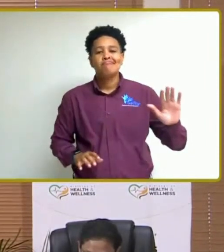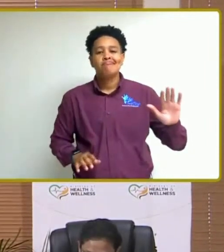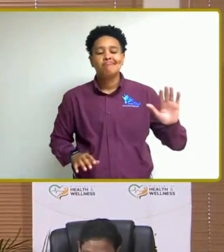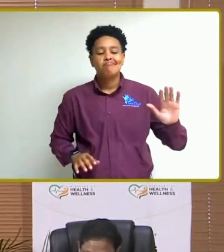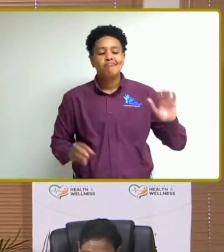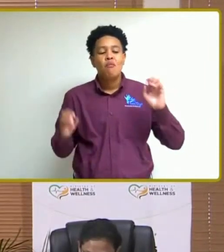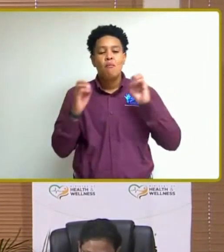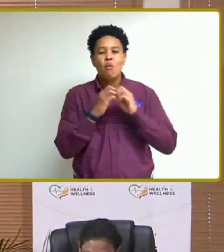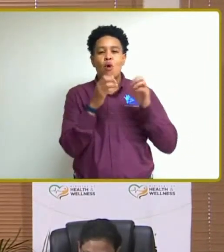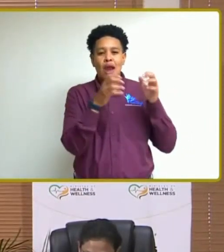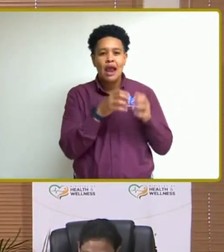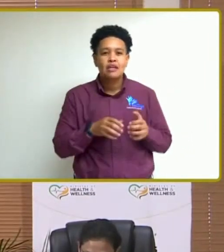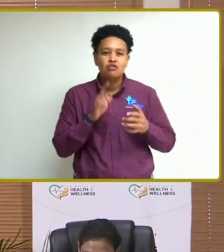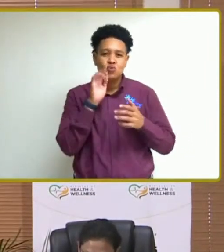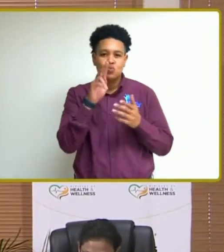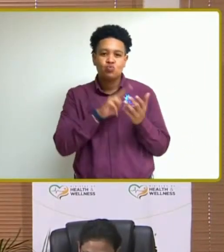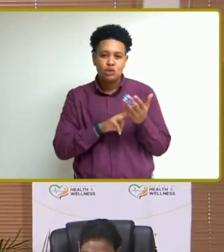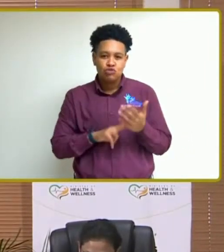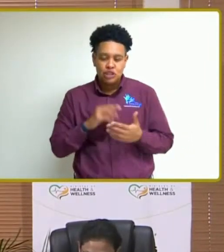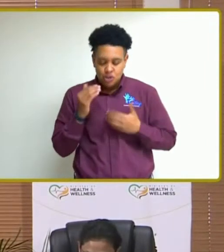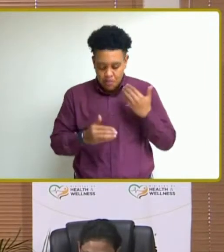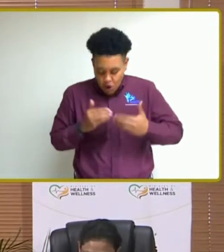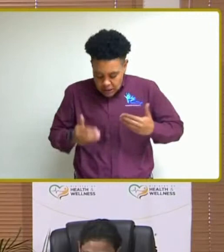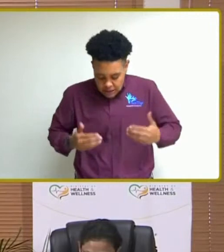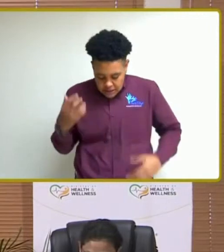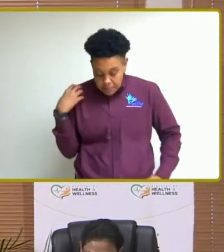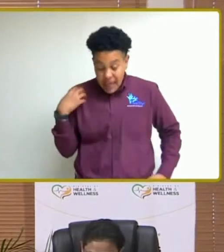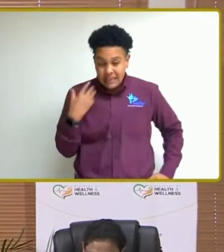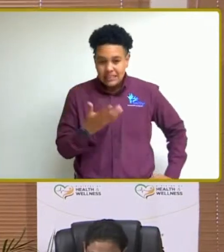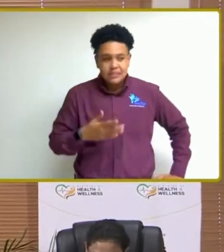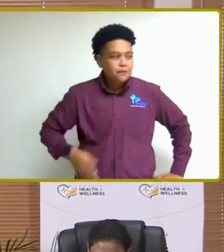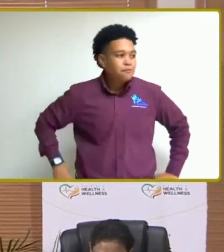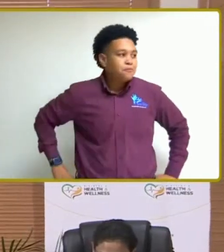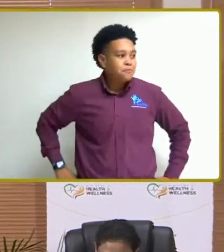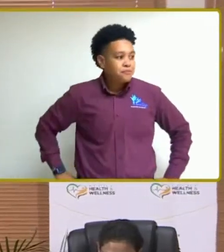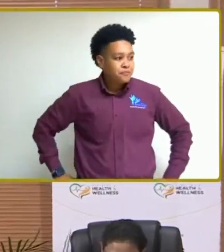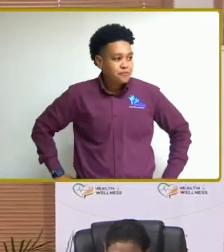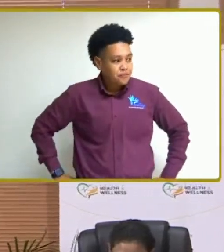more categories to the registration process. PS.